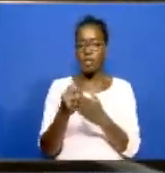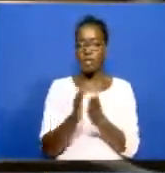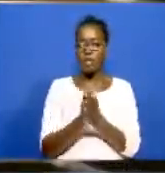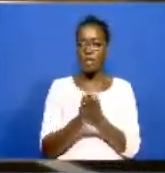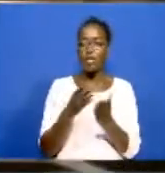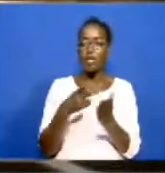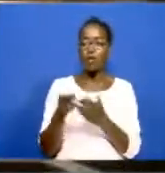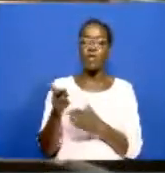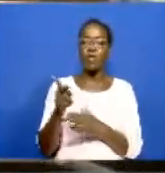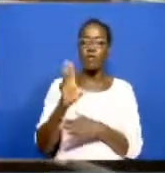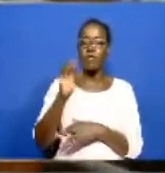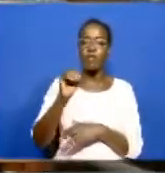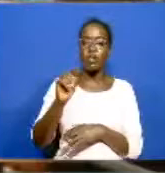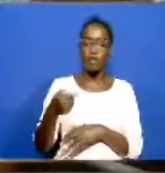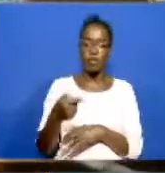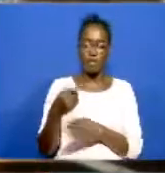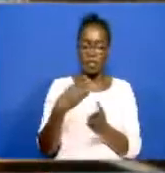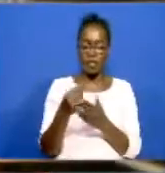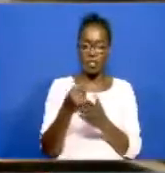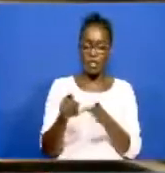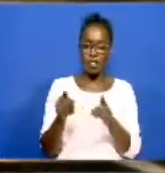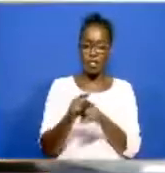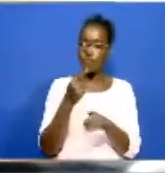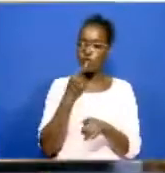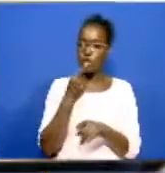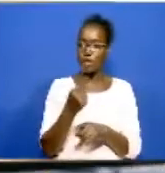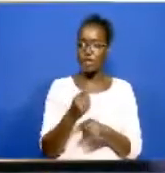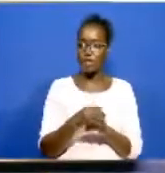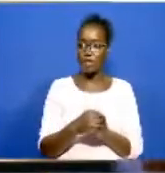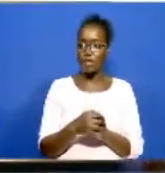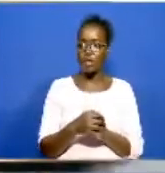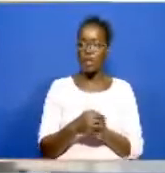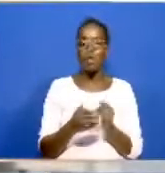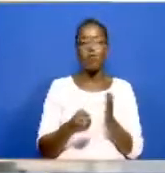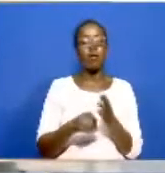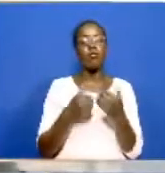of 50,000 shillings with a similar surety.